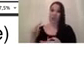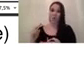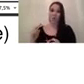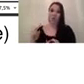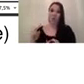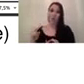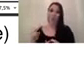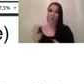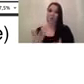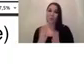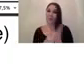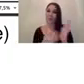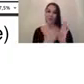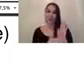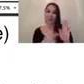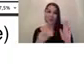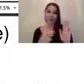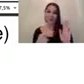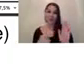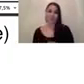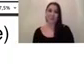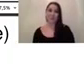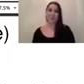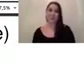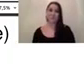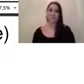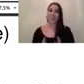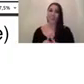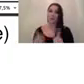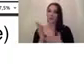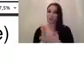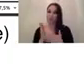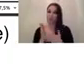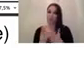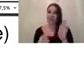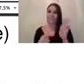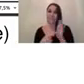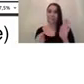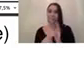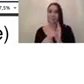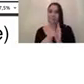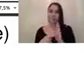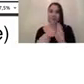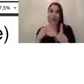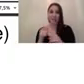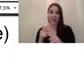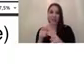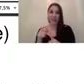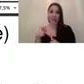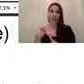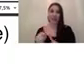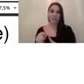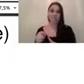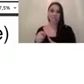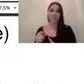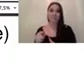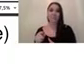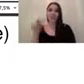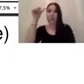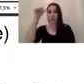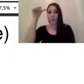even appearing here, but it's really important for an application. For a computer vision engineer, it will be really important to